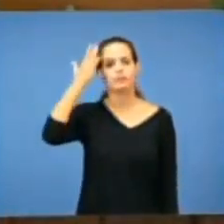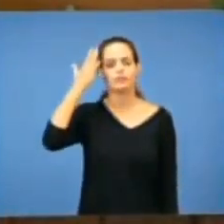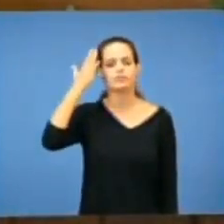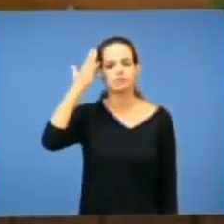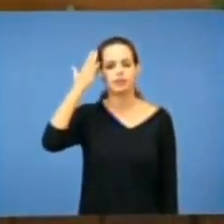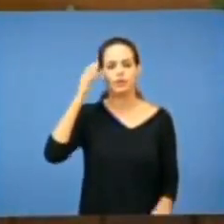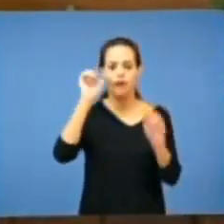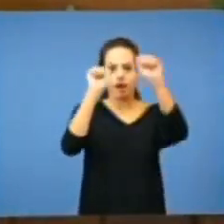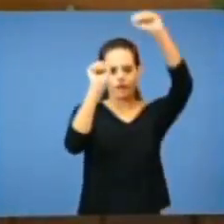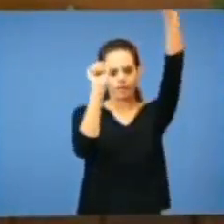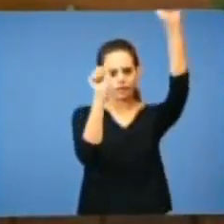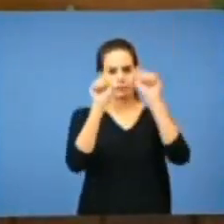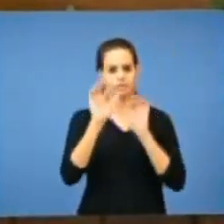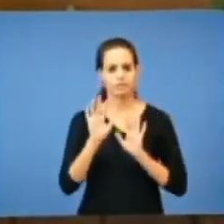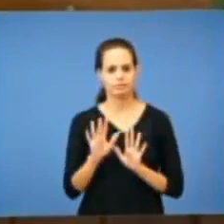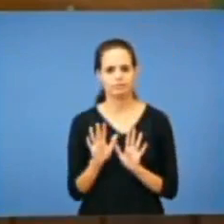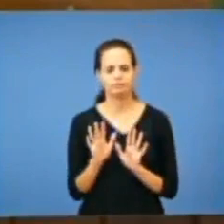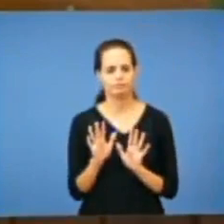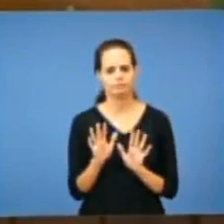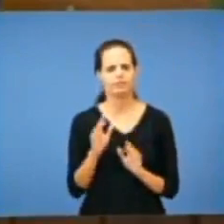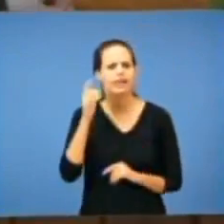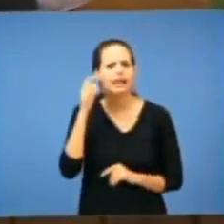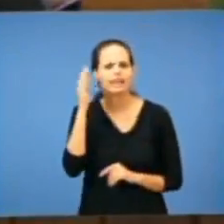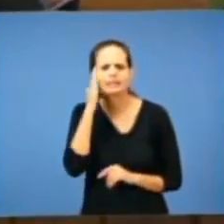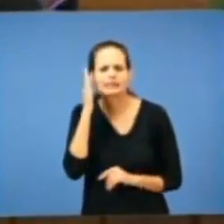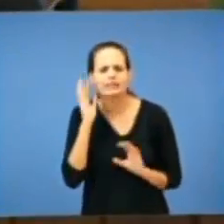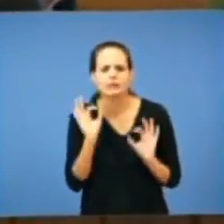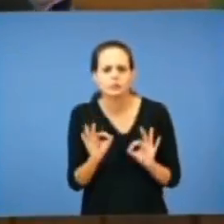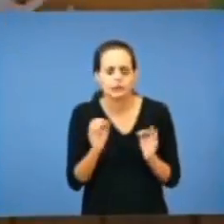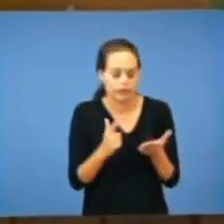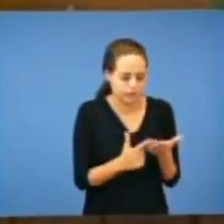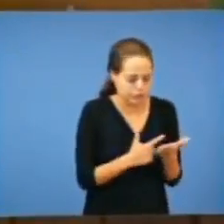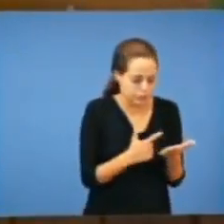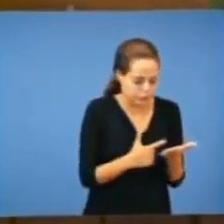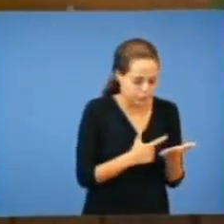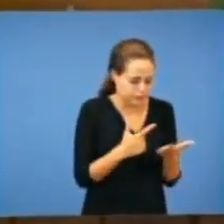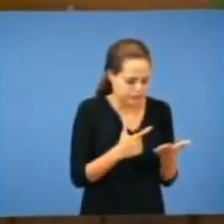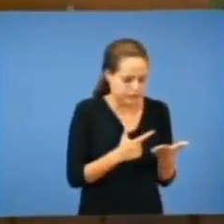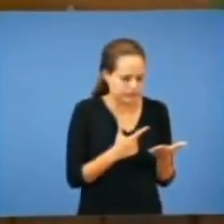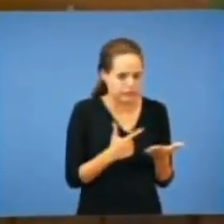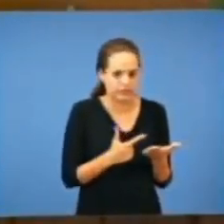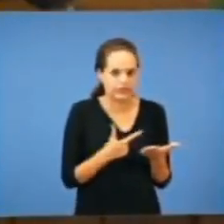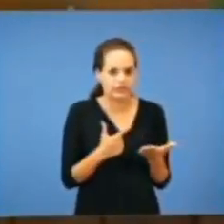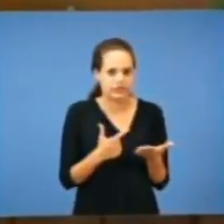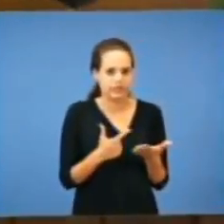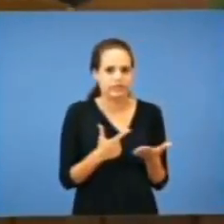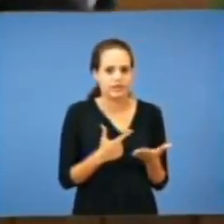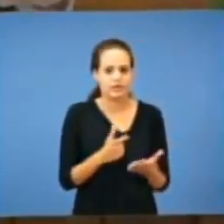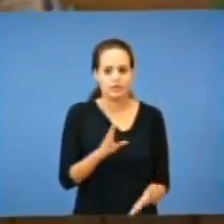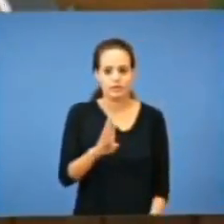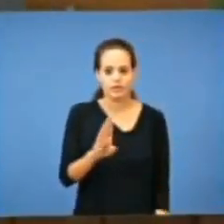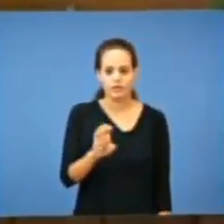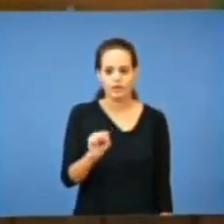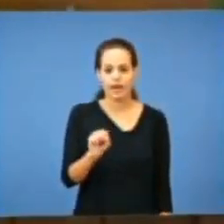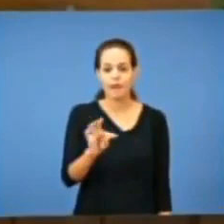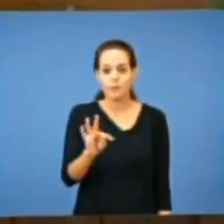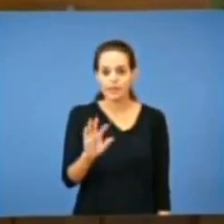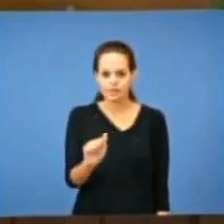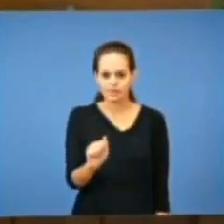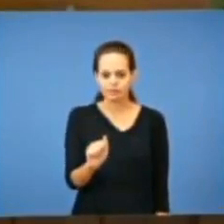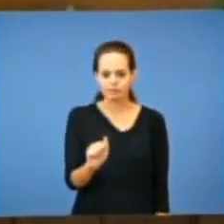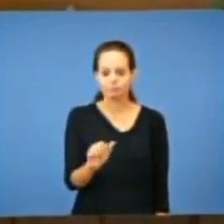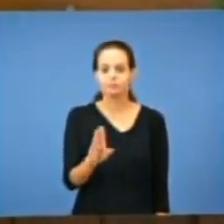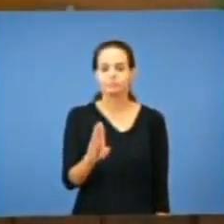revelation. So then the beast had seven heads and horns, and then everybody gets